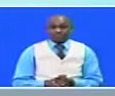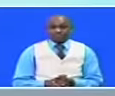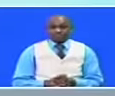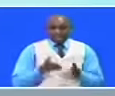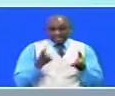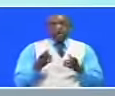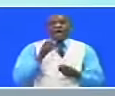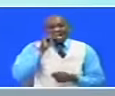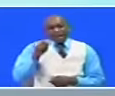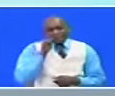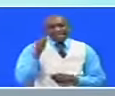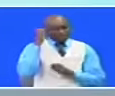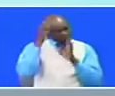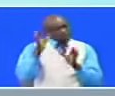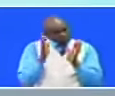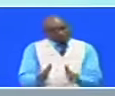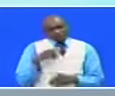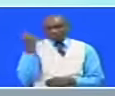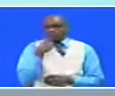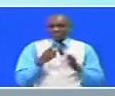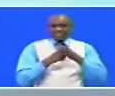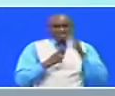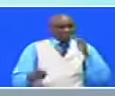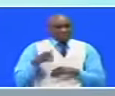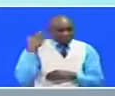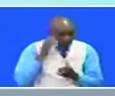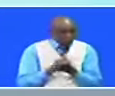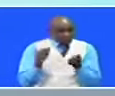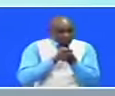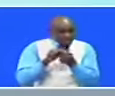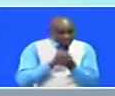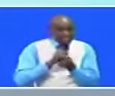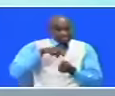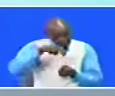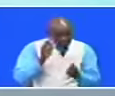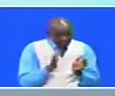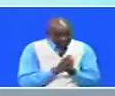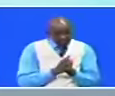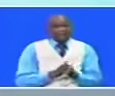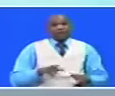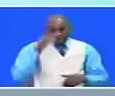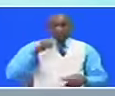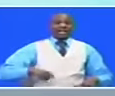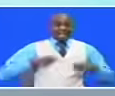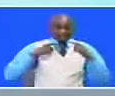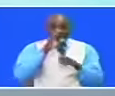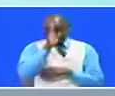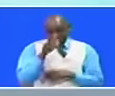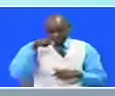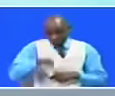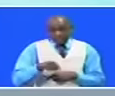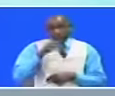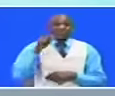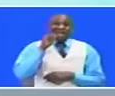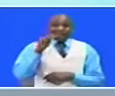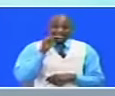Controversial Kabete political aspirant Charles Chege, who went missing on Friday but was found alive on Sunday, today recorded a statement at a